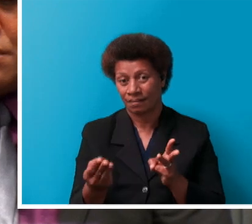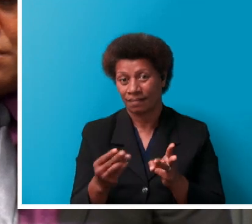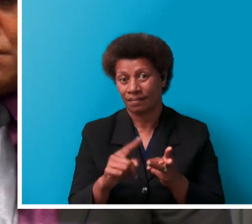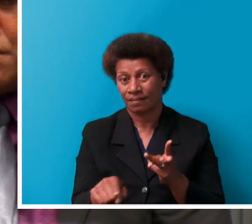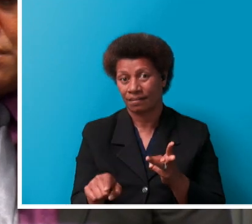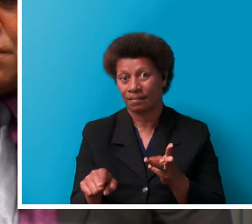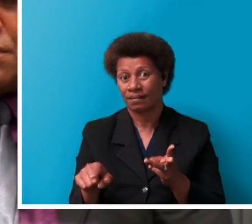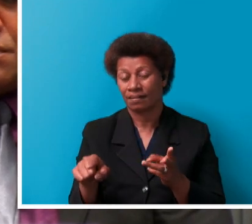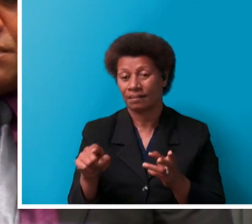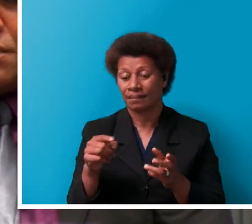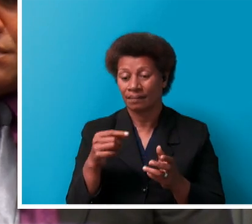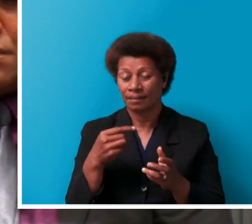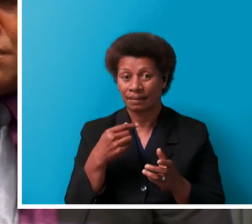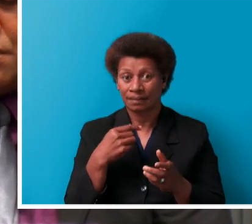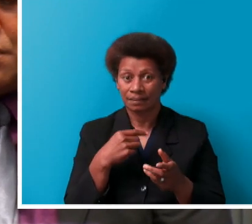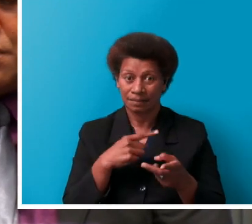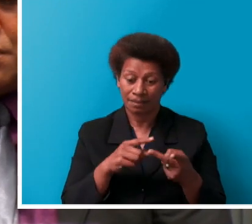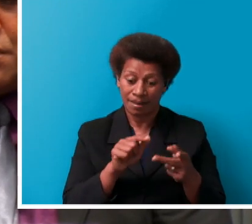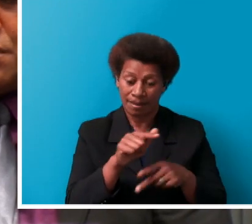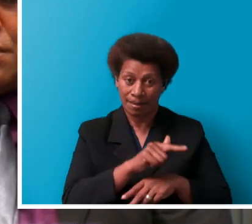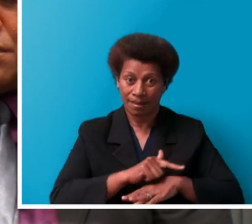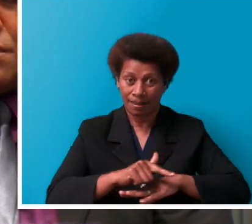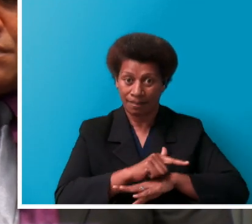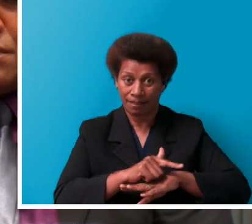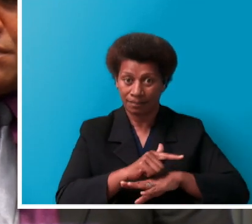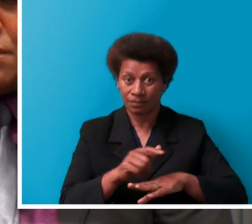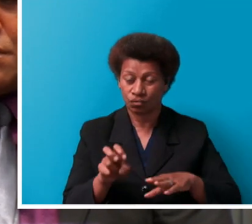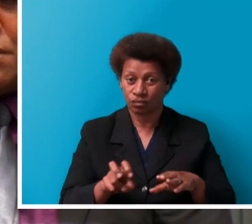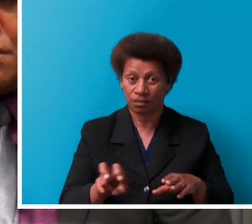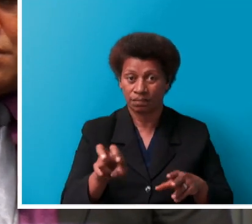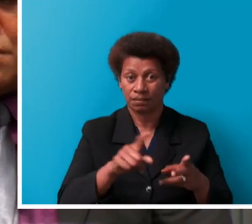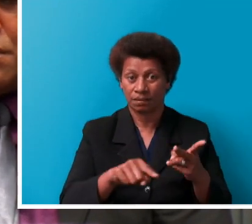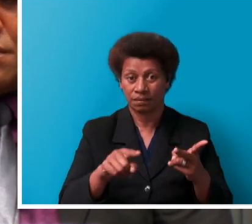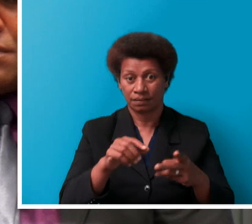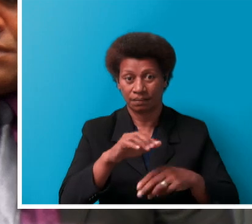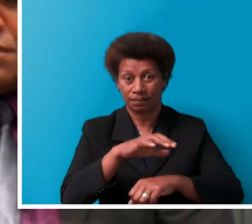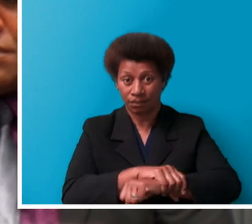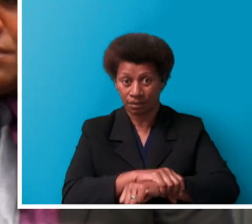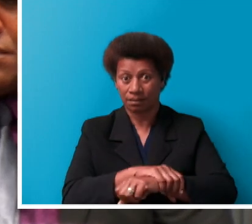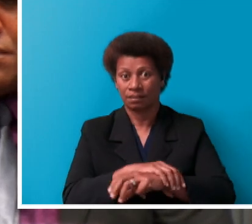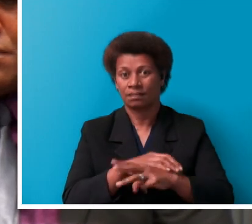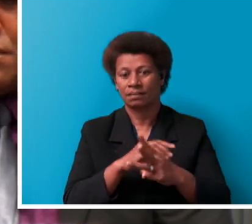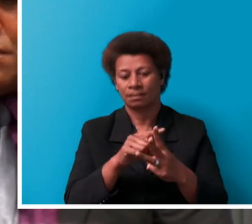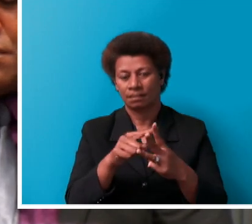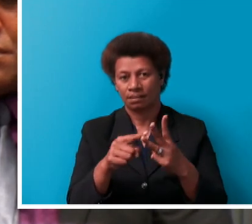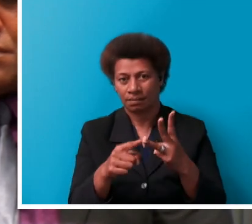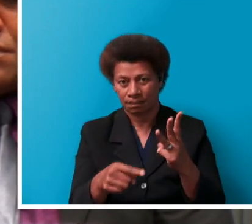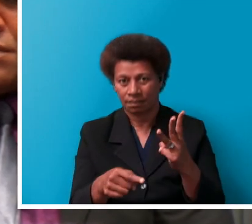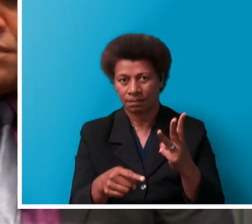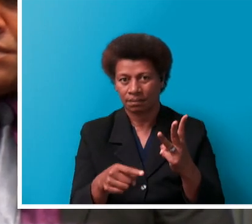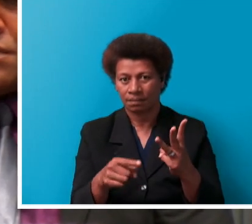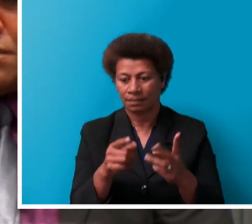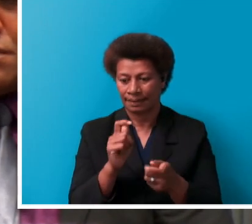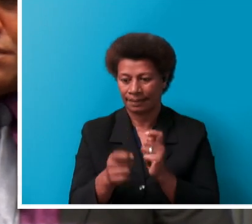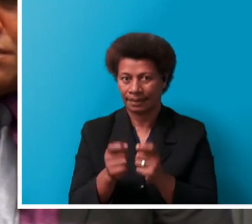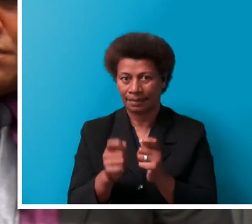the ministry, together with the Land Transport Authority and the Fiji Police, will be putting together an illicit drug test